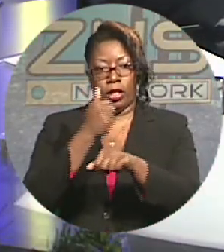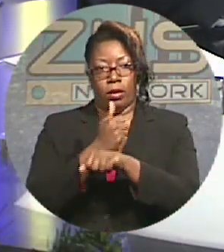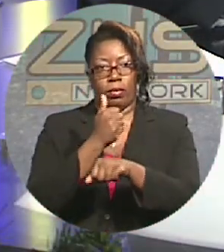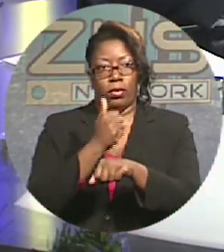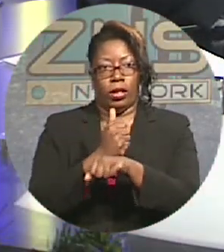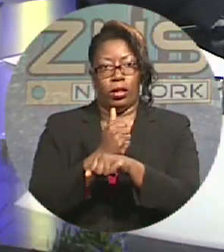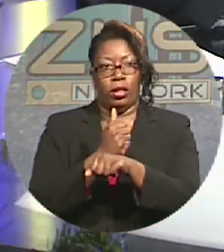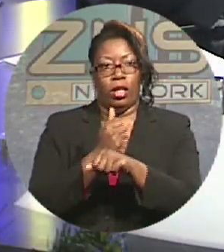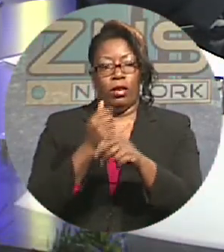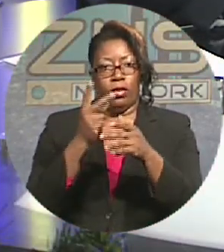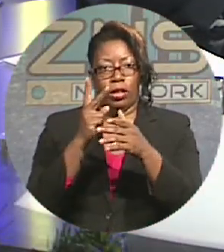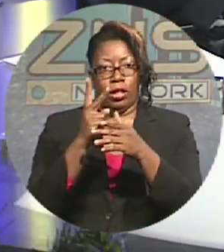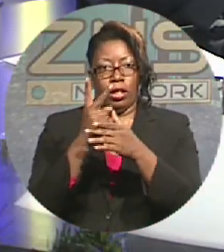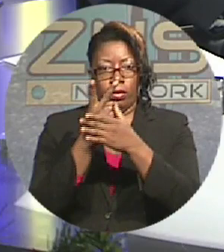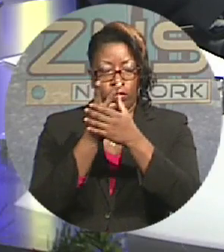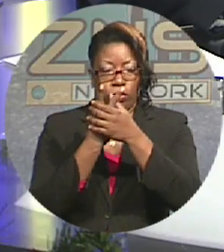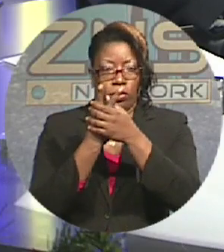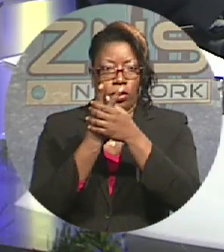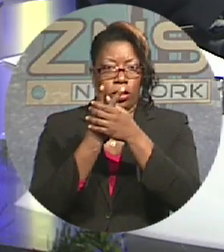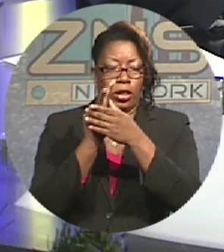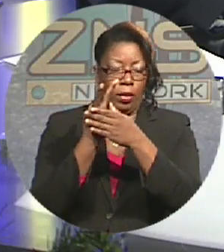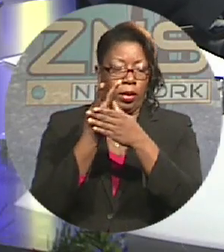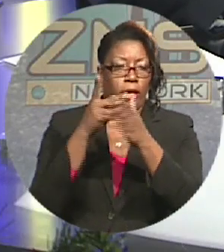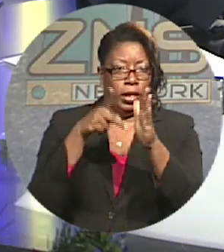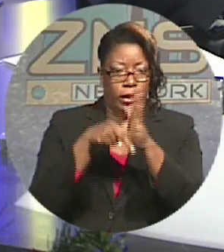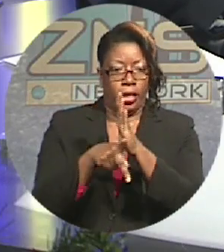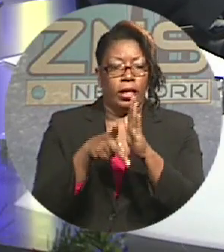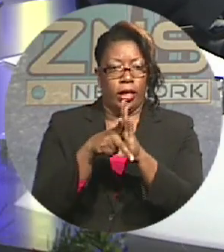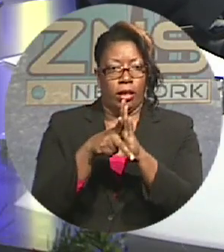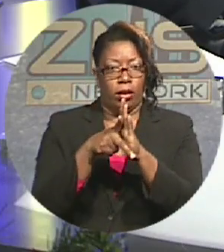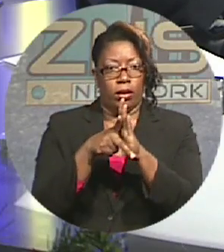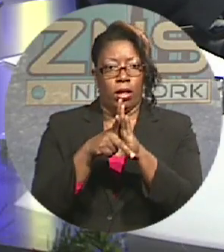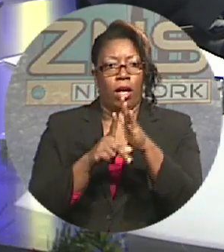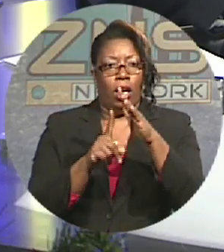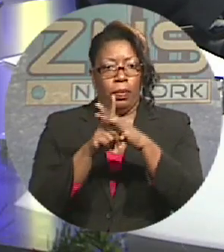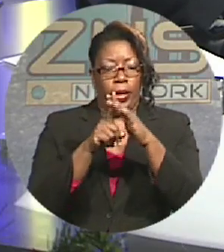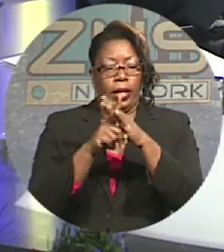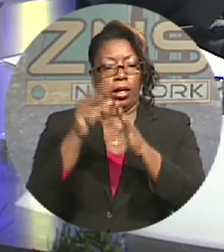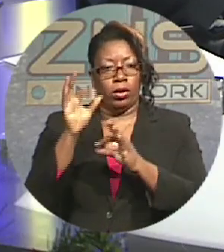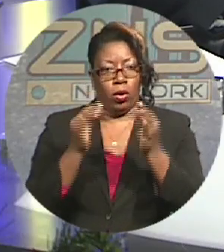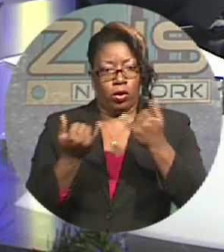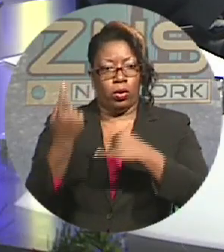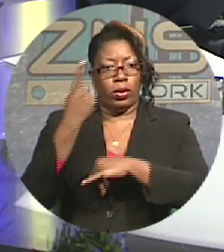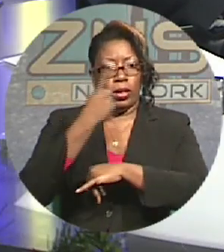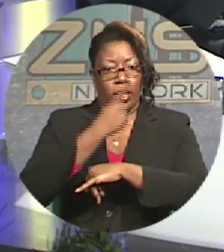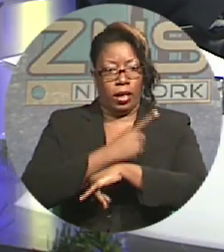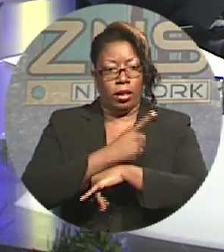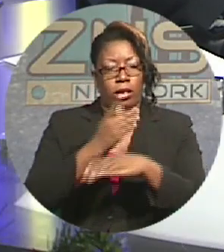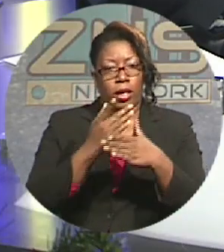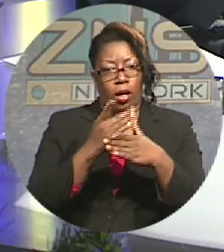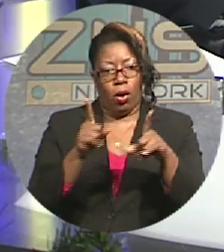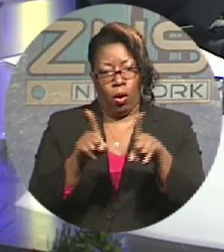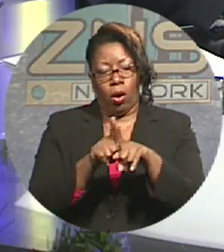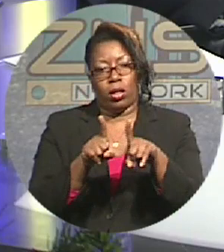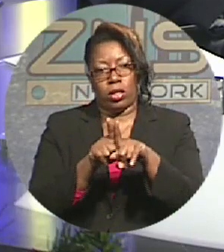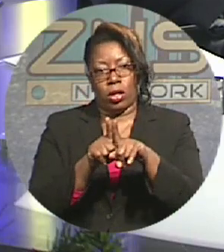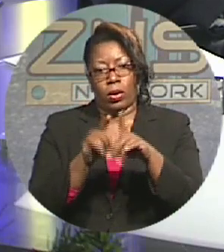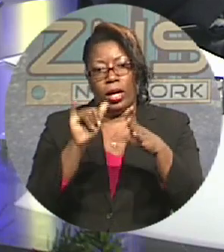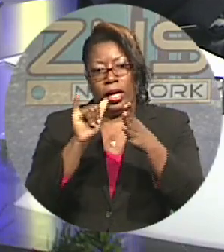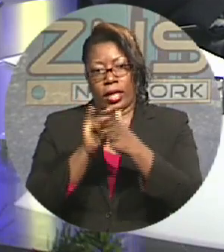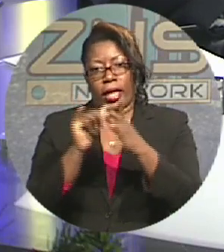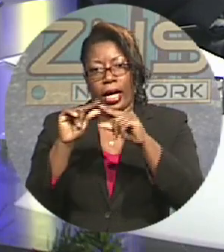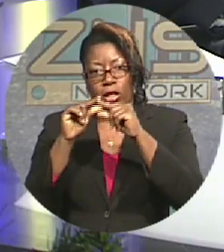double homicide on Andros made their first appearance in the magistrate's court today. As Fern Carey tells us, apart from murder, the group is also